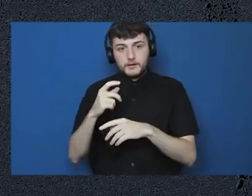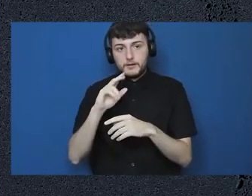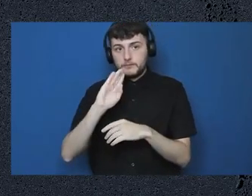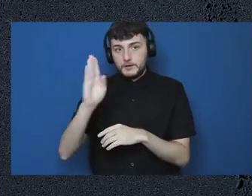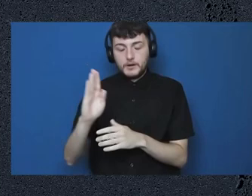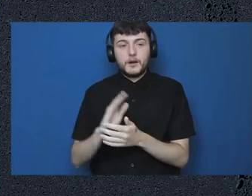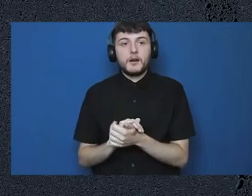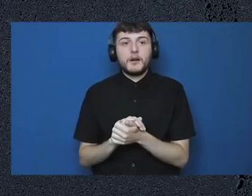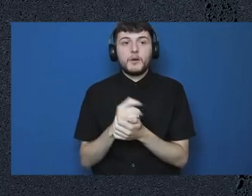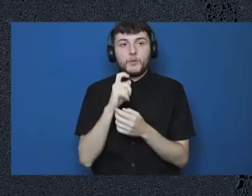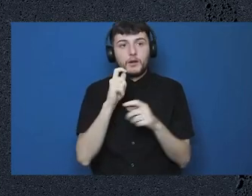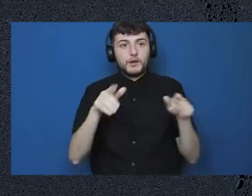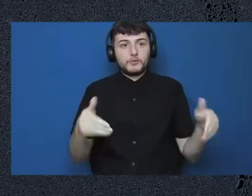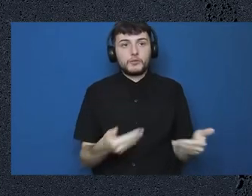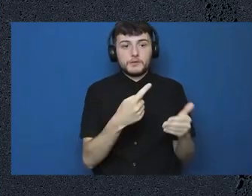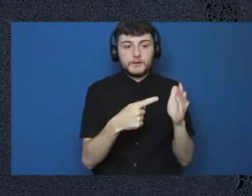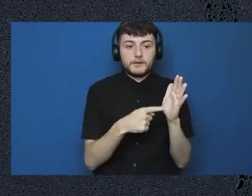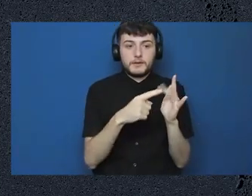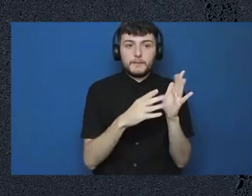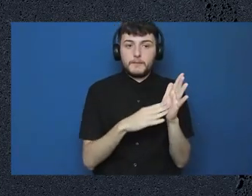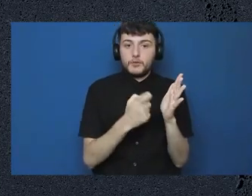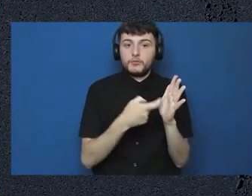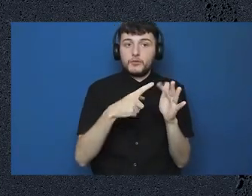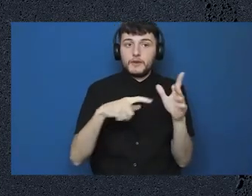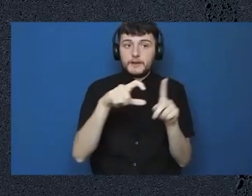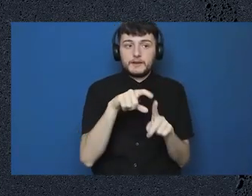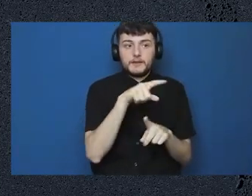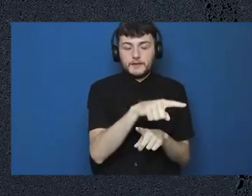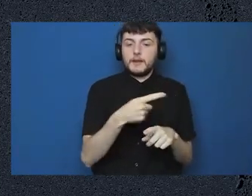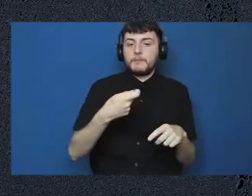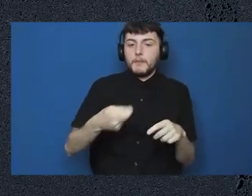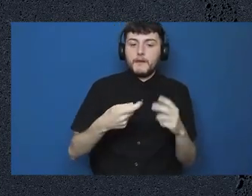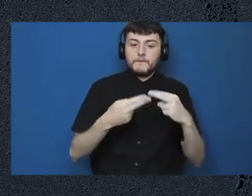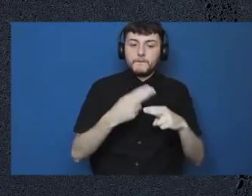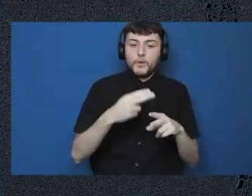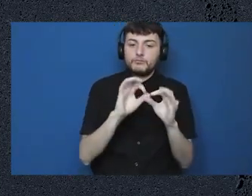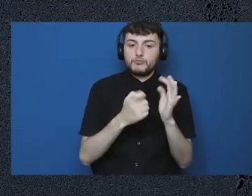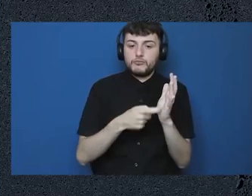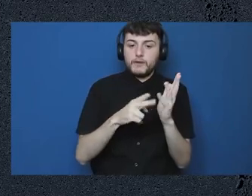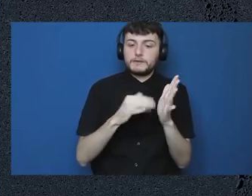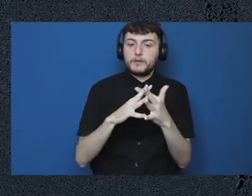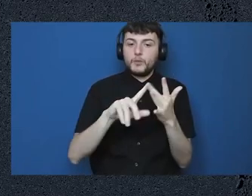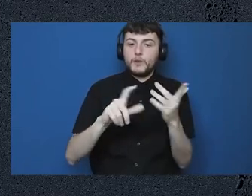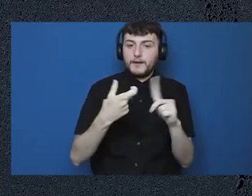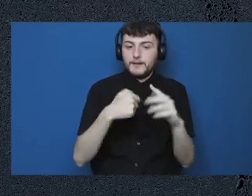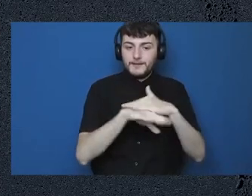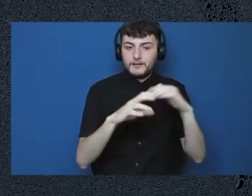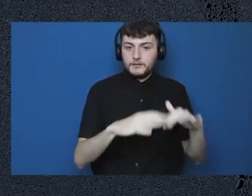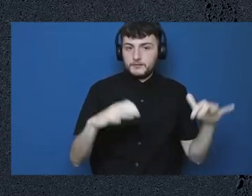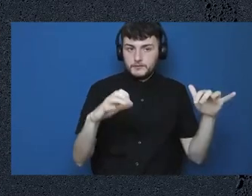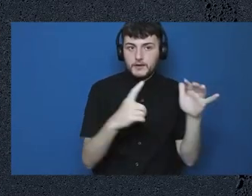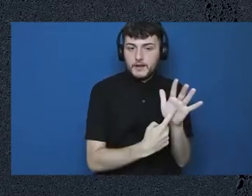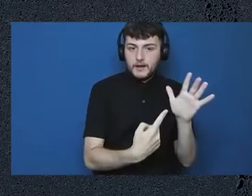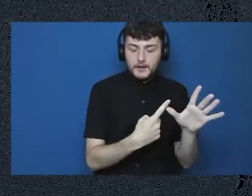for Brunswick in the Legislative Assembly. He's a dad, he's a doctor, he's a medical researcher, and he also happens to be Chair